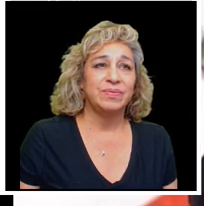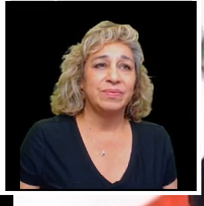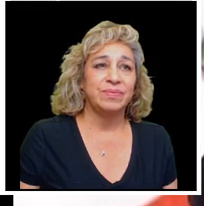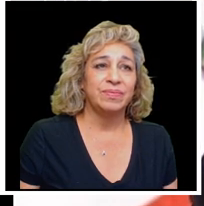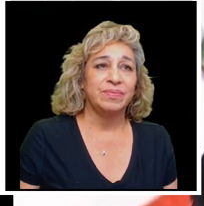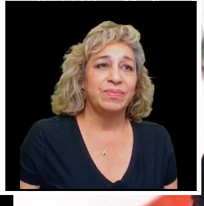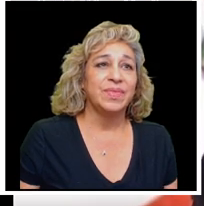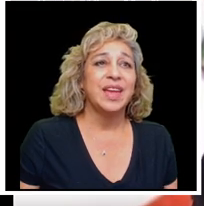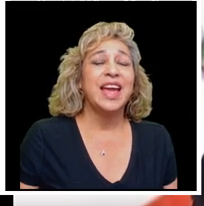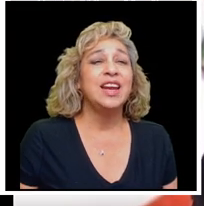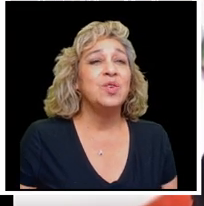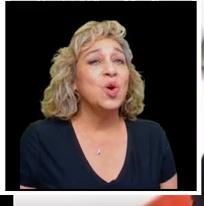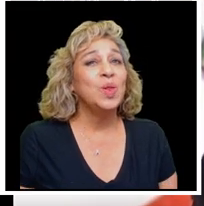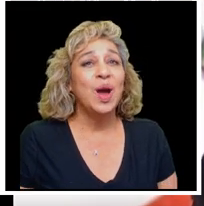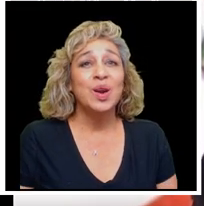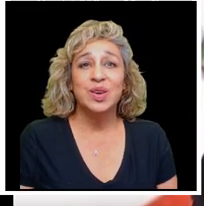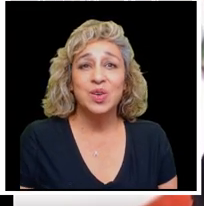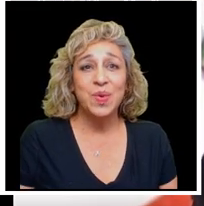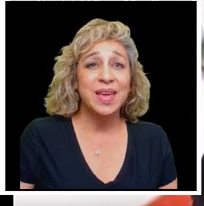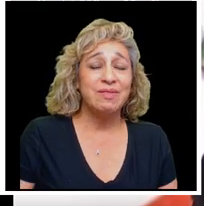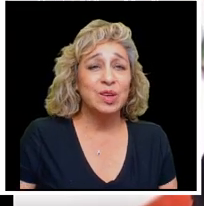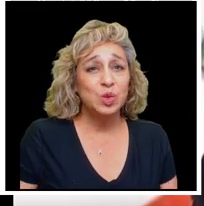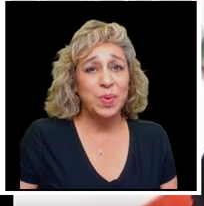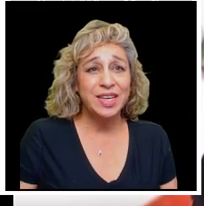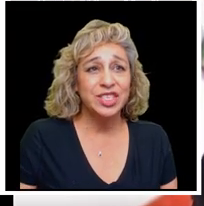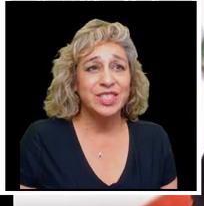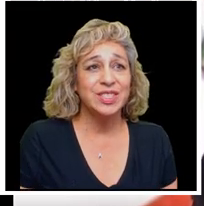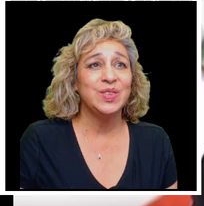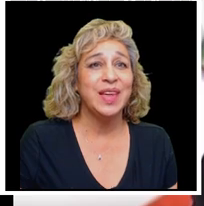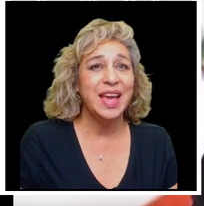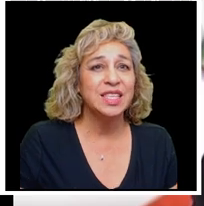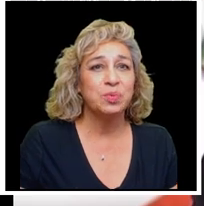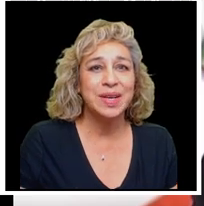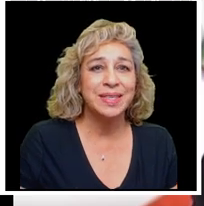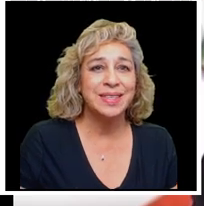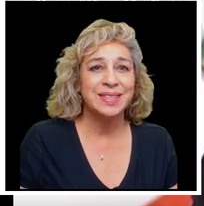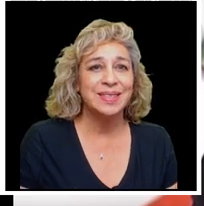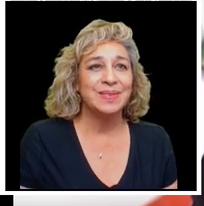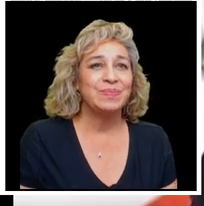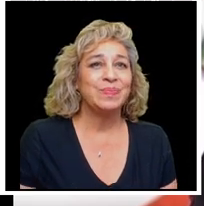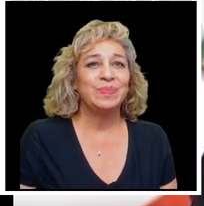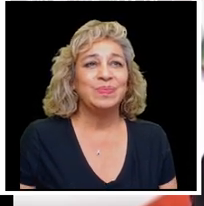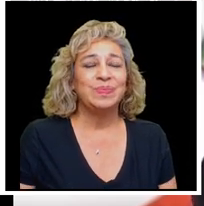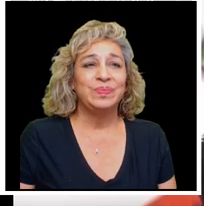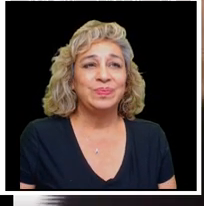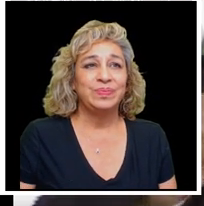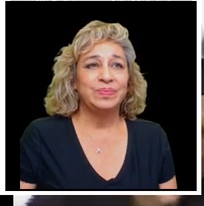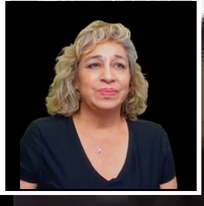and no longer do we give those pensions to the ex-presidents